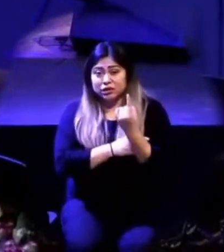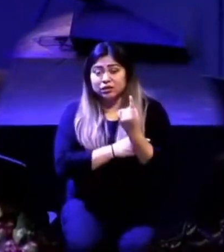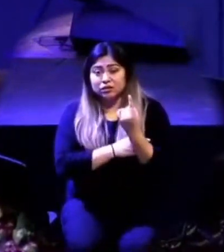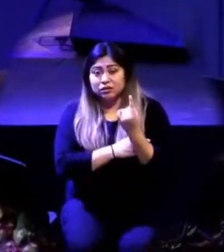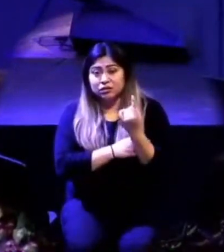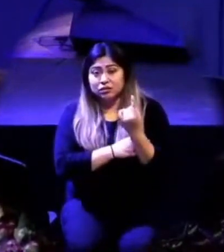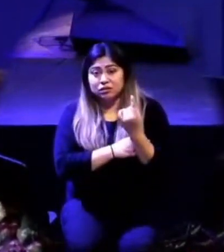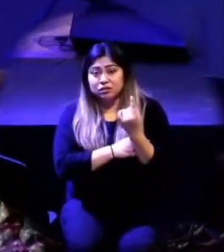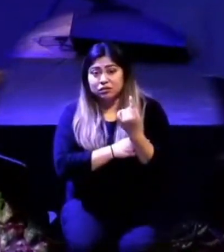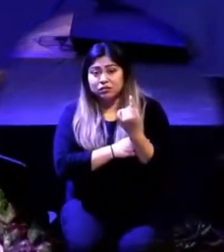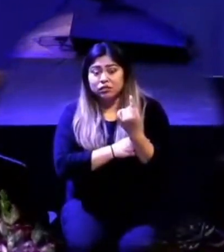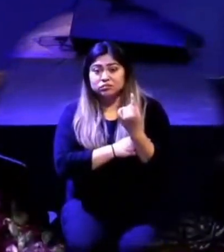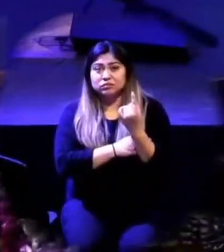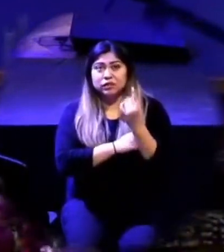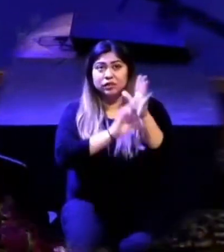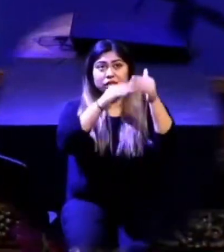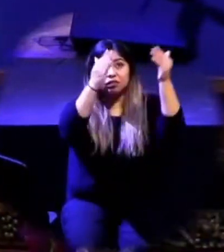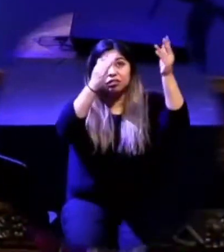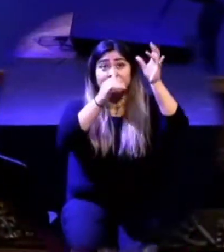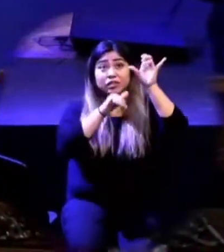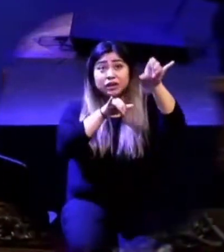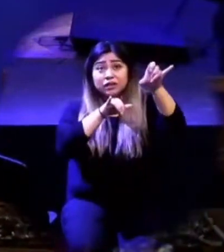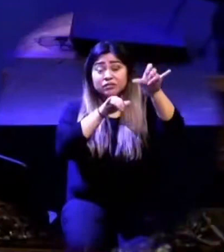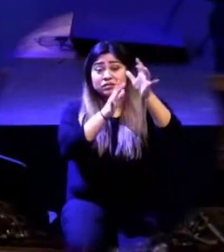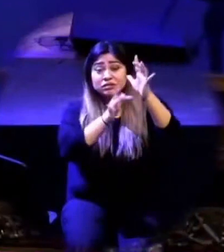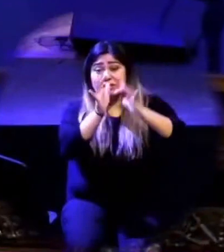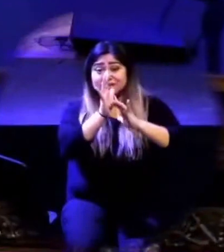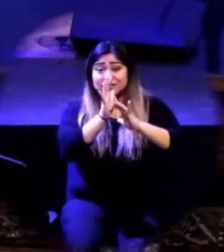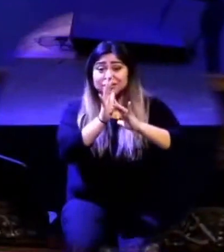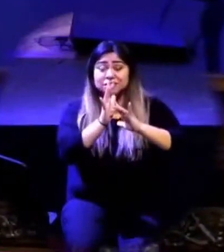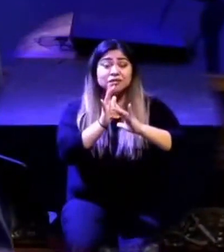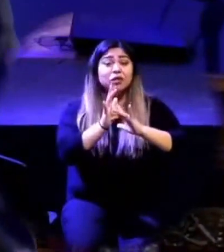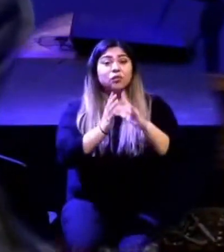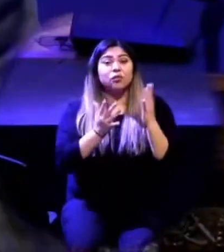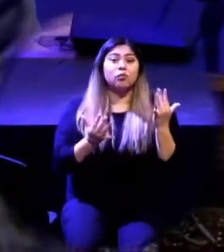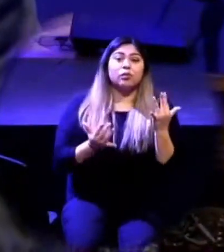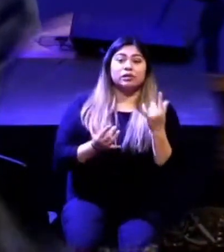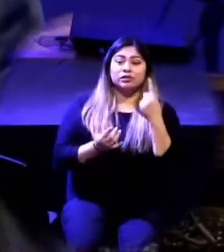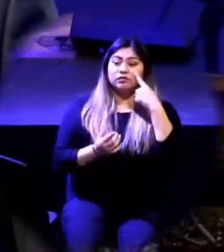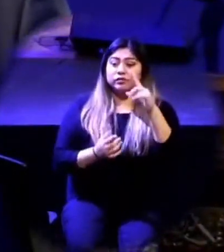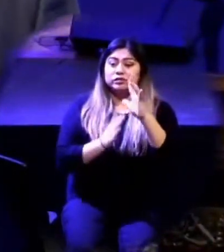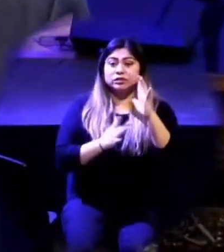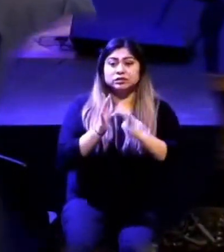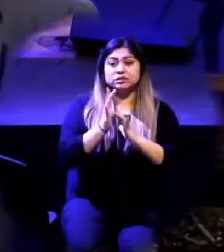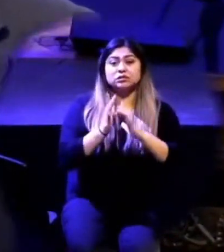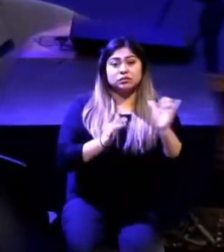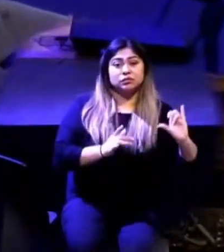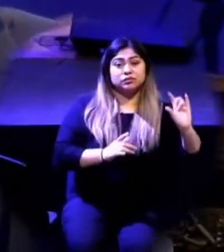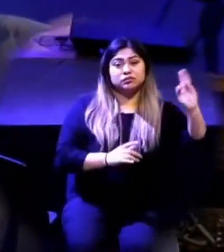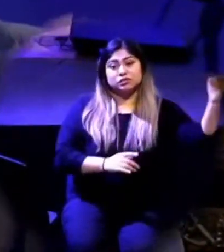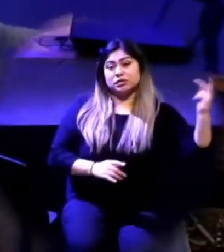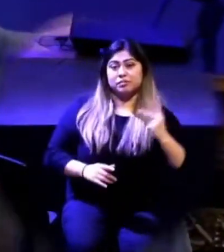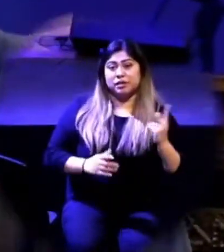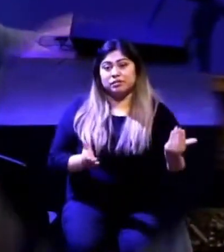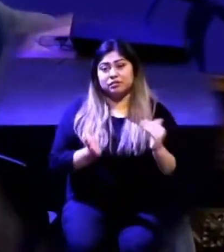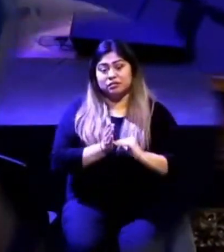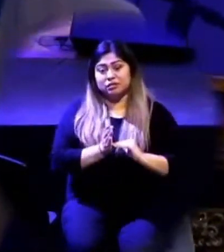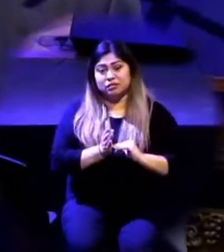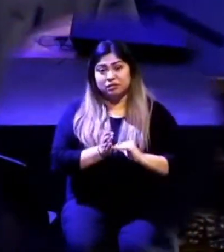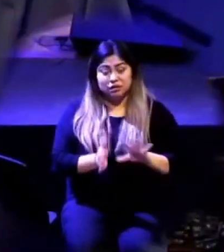come again and he will make a new heaven and a new earth. And the scriptures tell us what? That the dead in Christ will